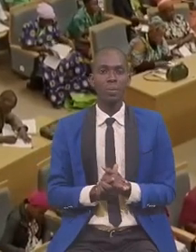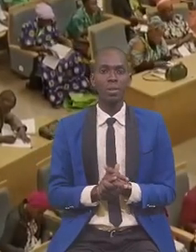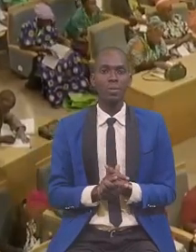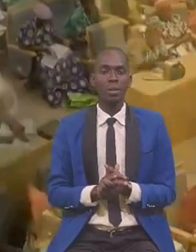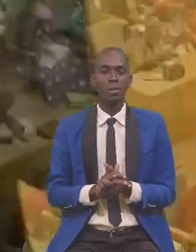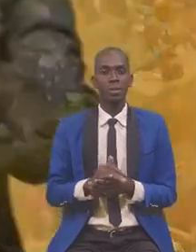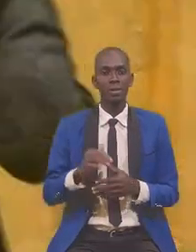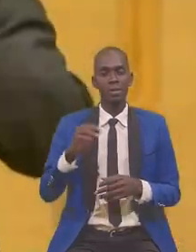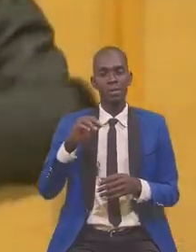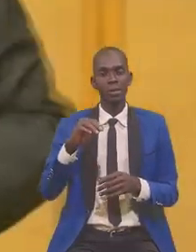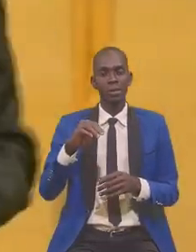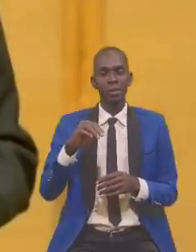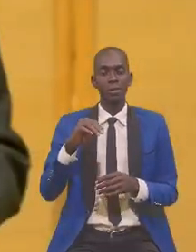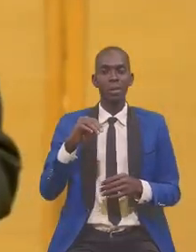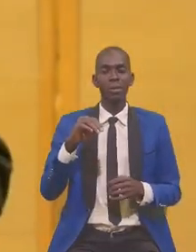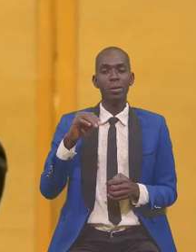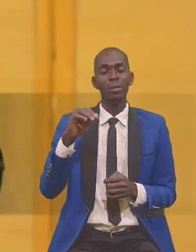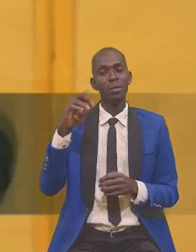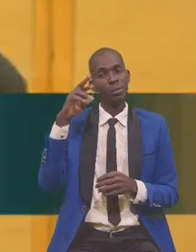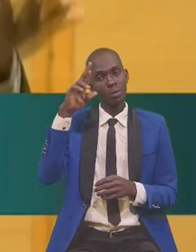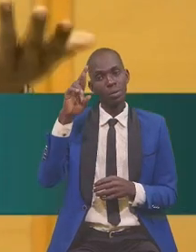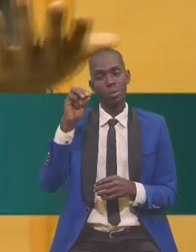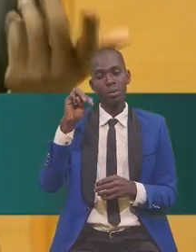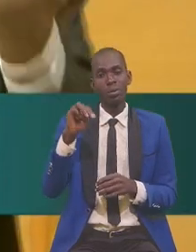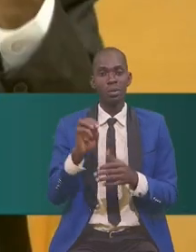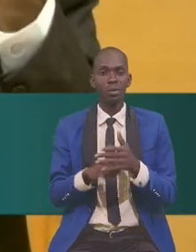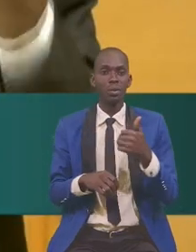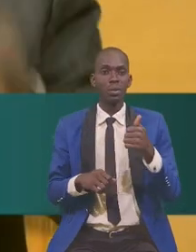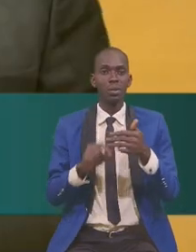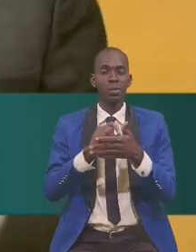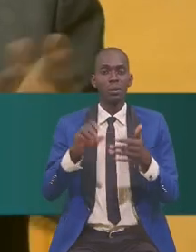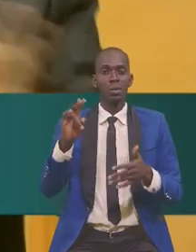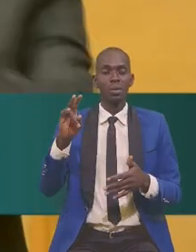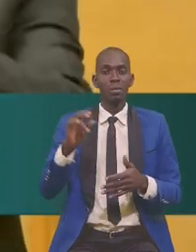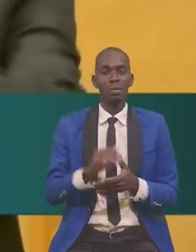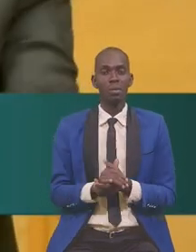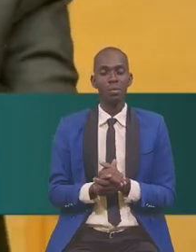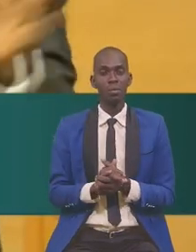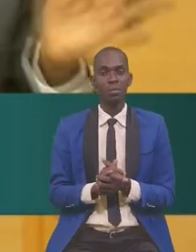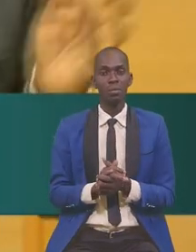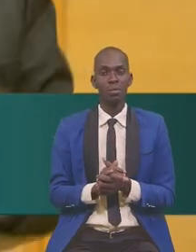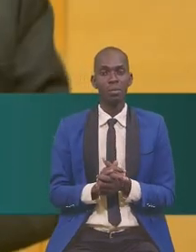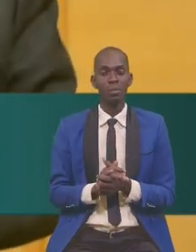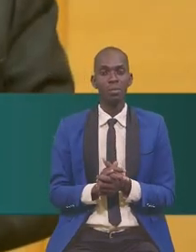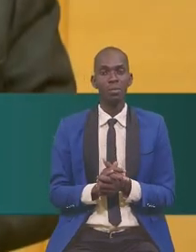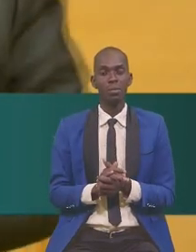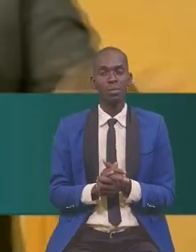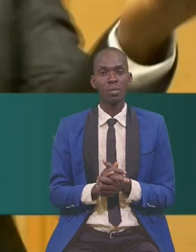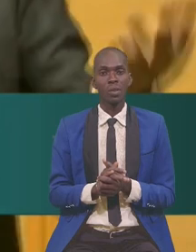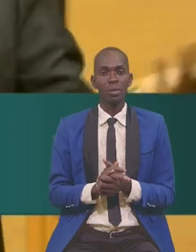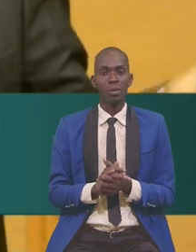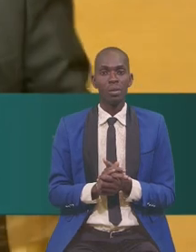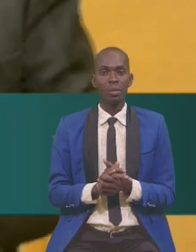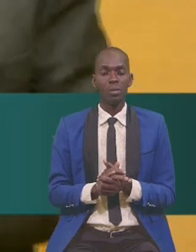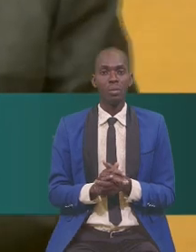then faith cometh by hearing. Faith, we need faith to be saved, it comes by hearing. We